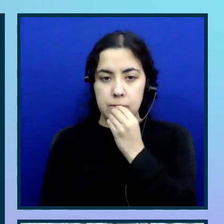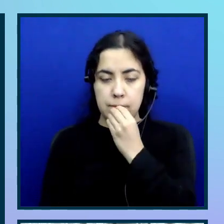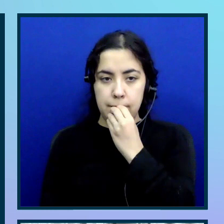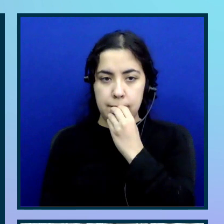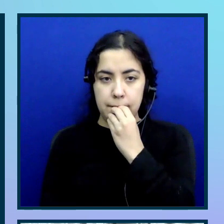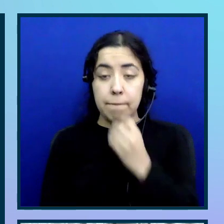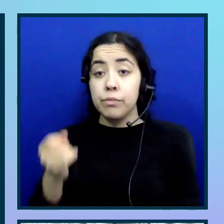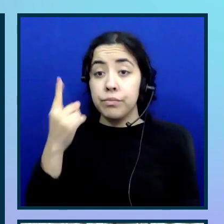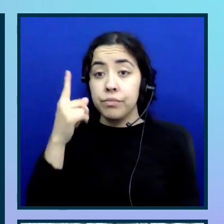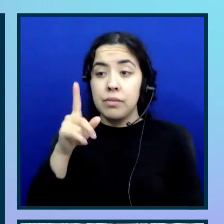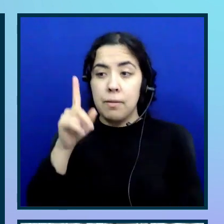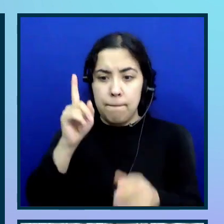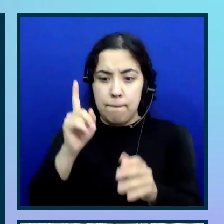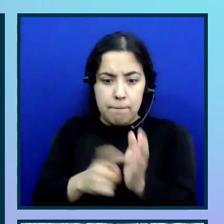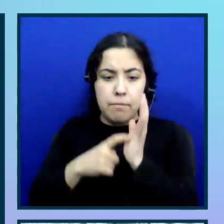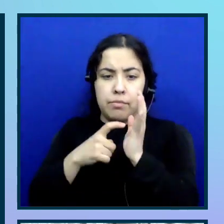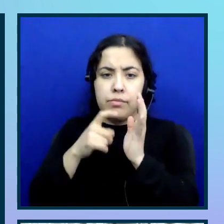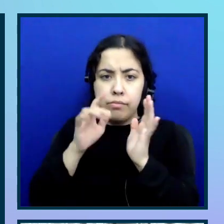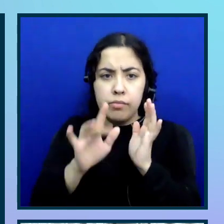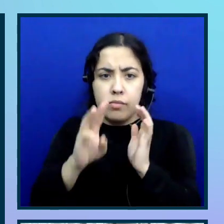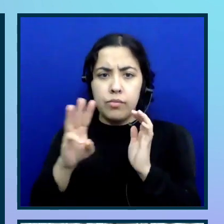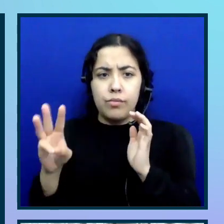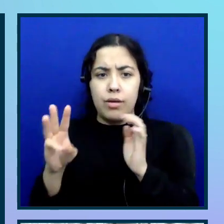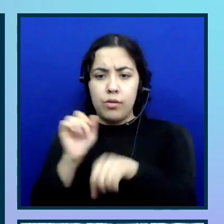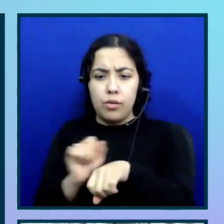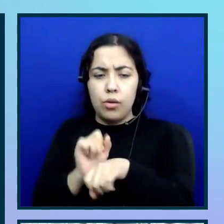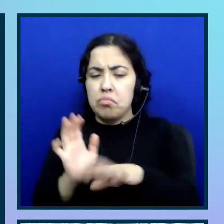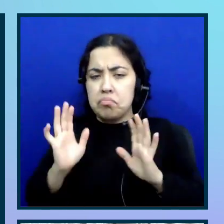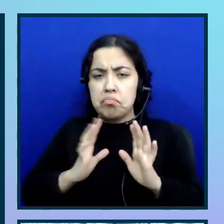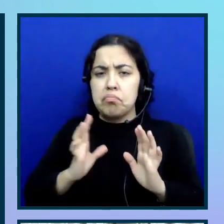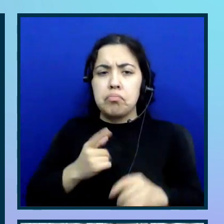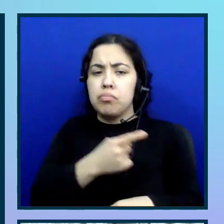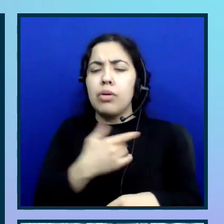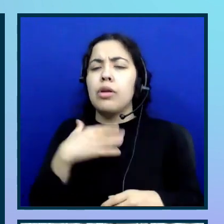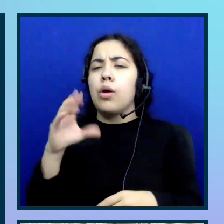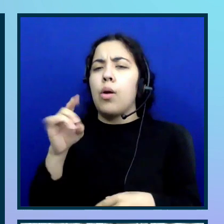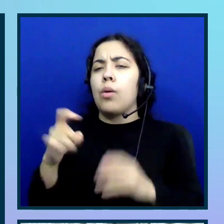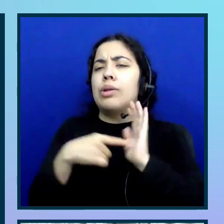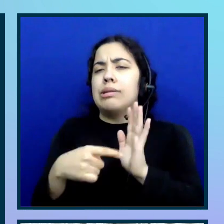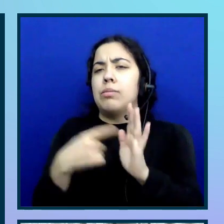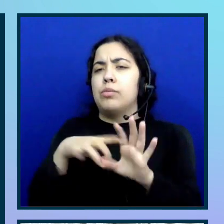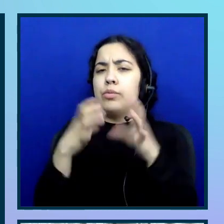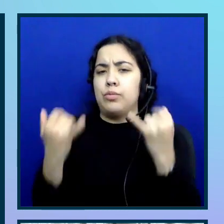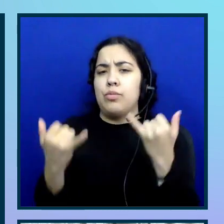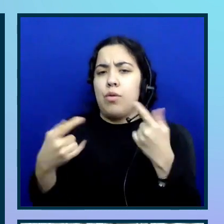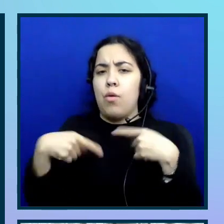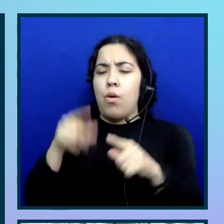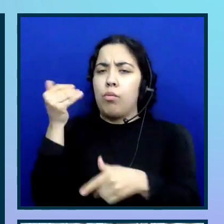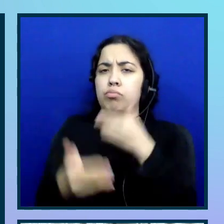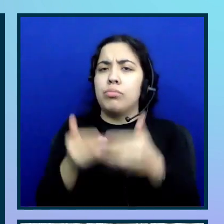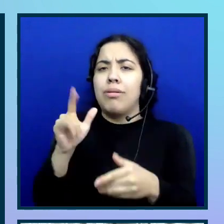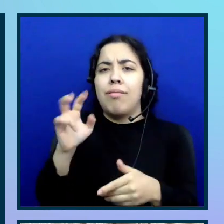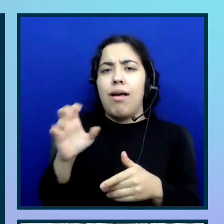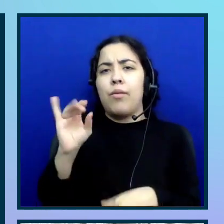You do not need to follow along, or you do not have to go to the site in order to work. This will just contain the code examples that we're doing as we work through the live coding